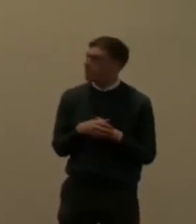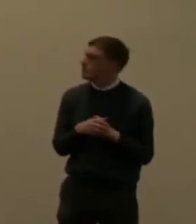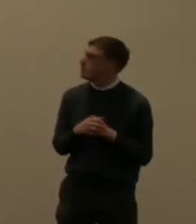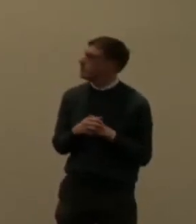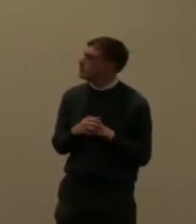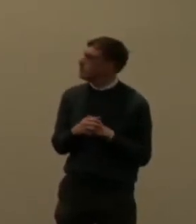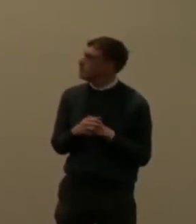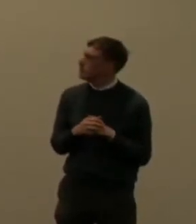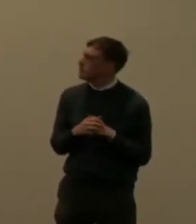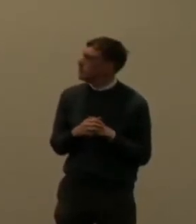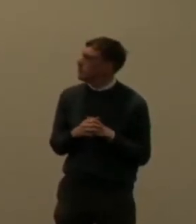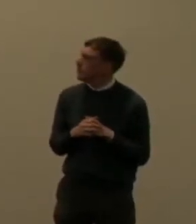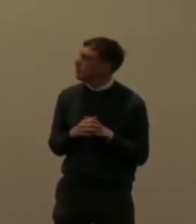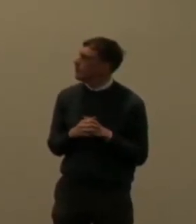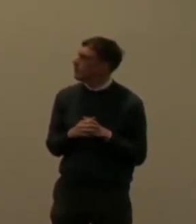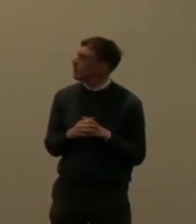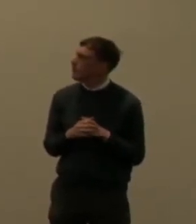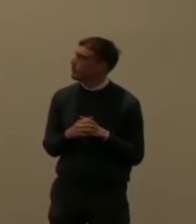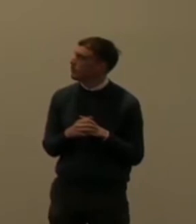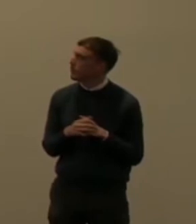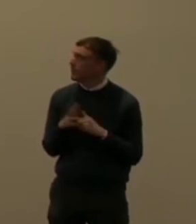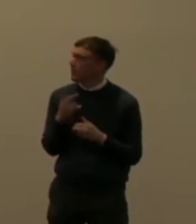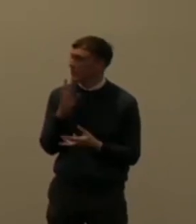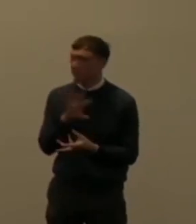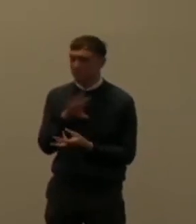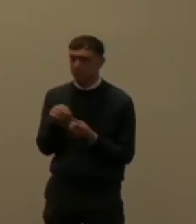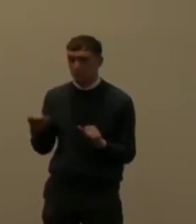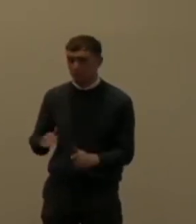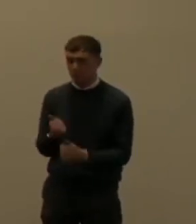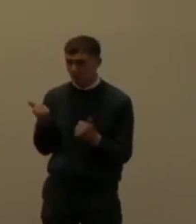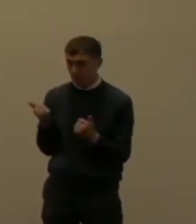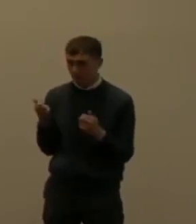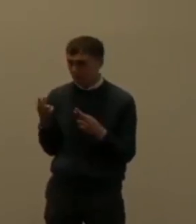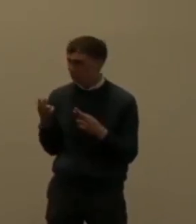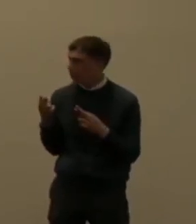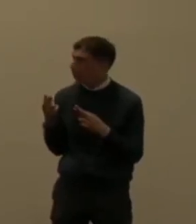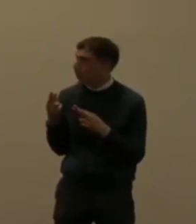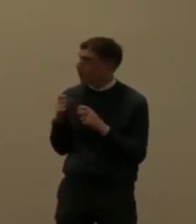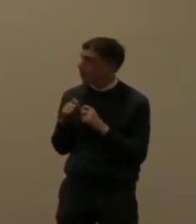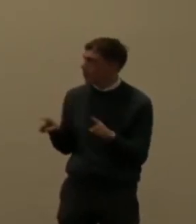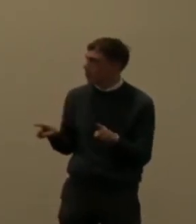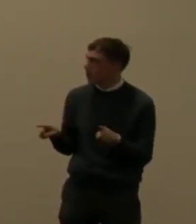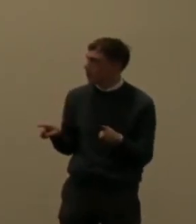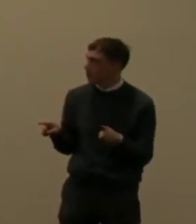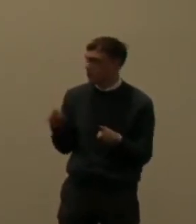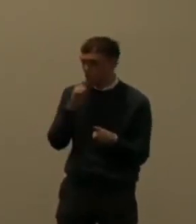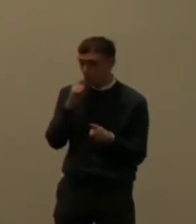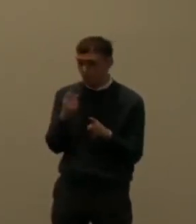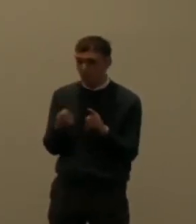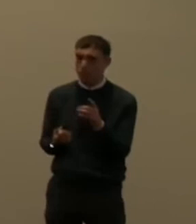release, and then if everything goes well, my release pipeline is going to be